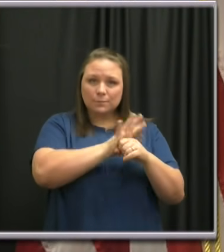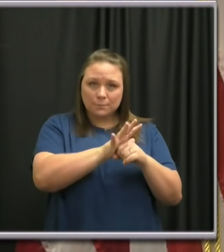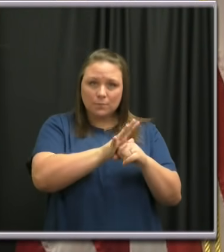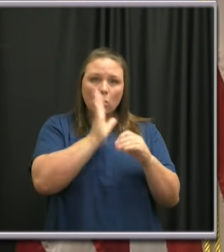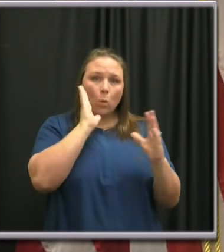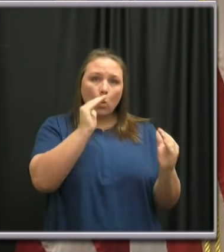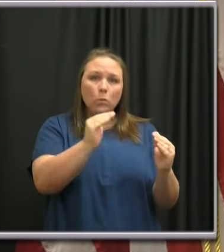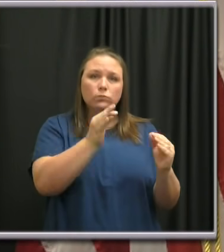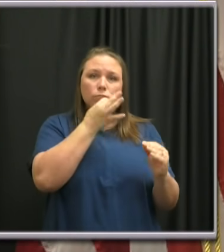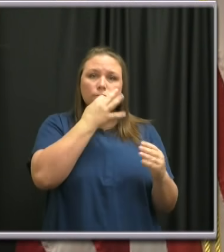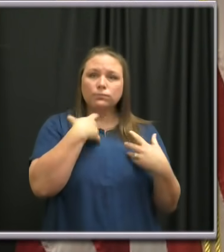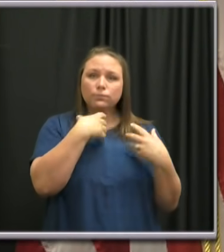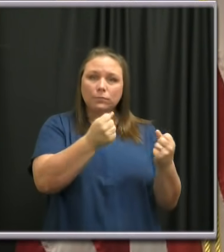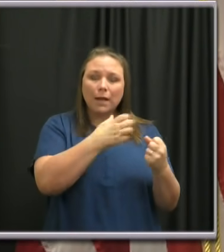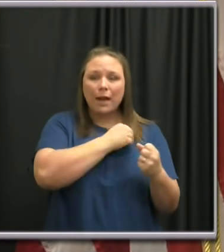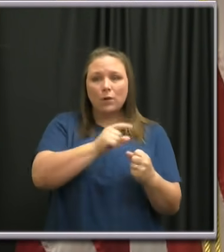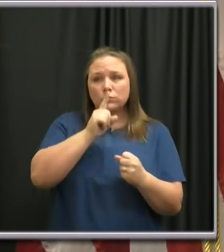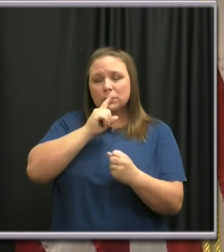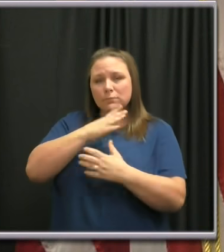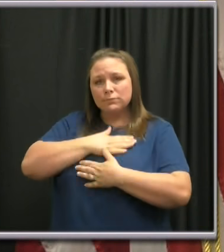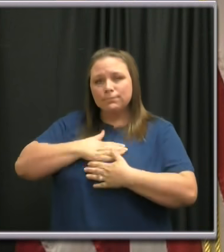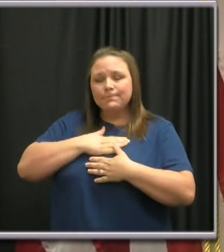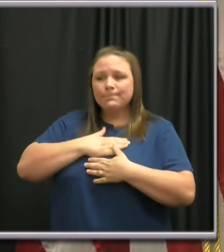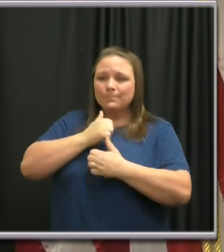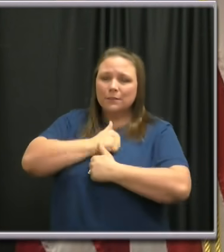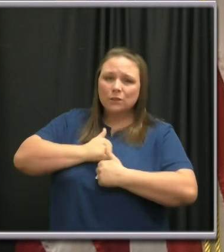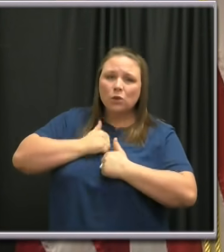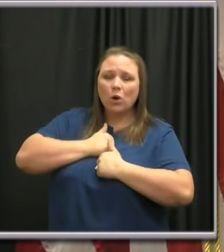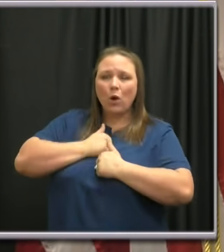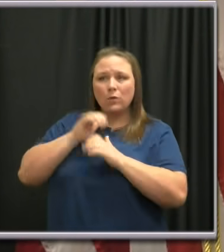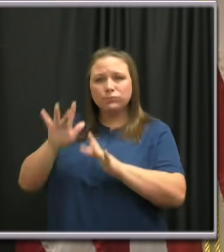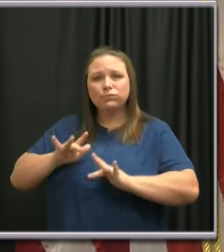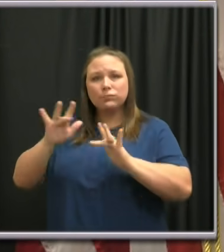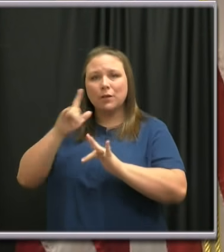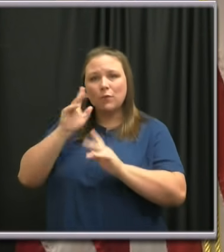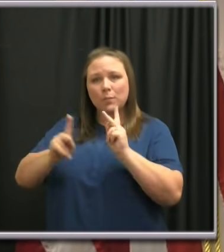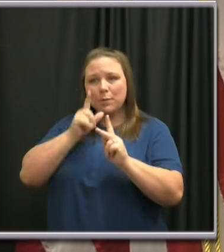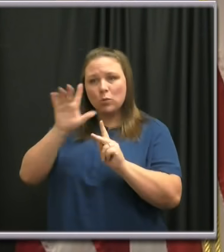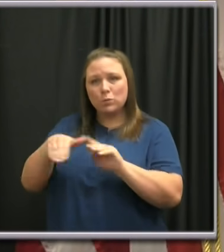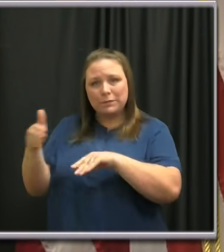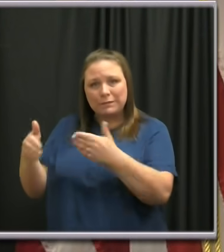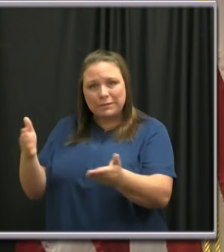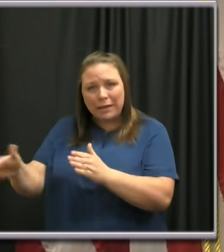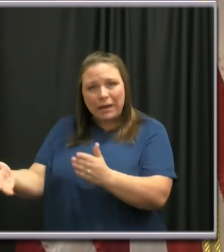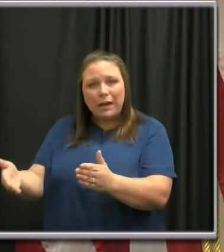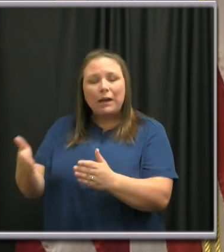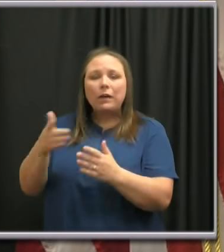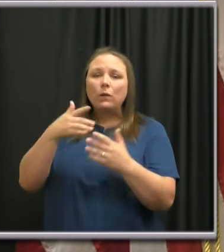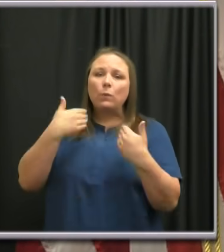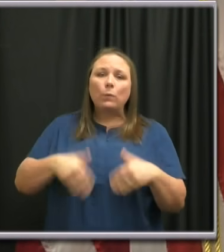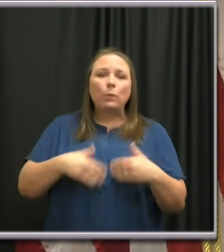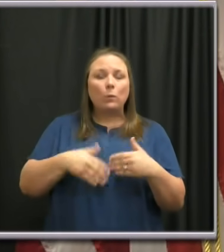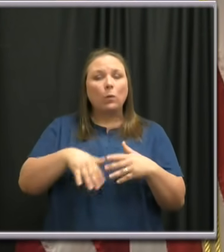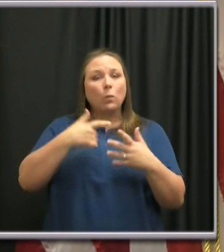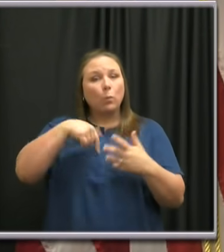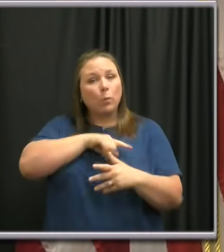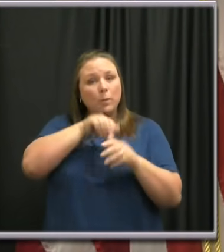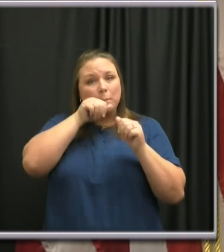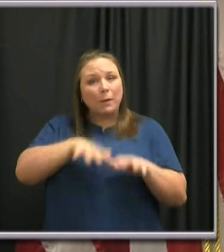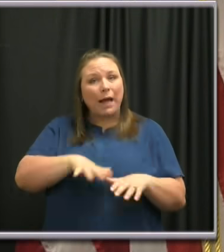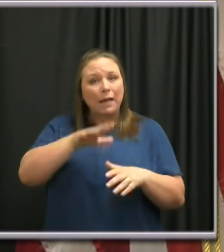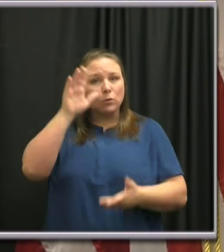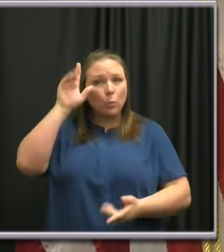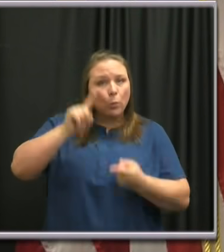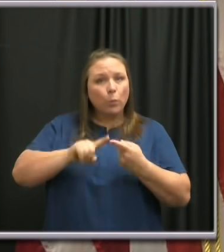coronavirus, and our deepest sympathies to the loved ones of those who have died, and it is a blessing in Nashville that that number is only